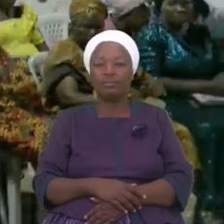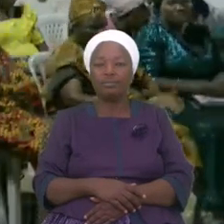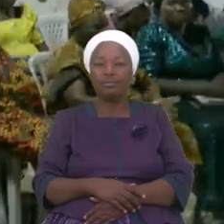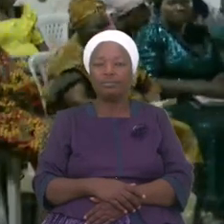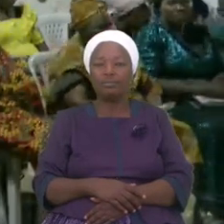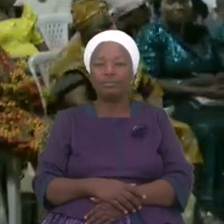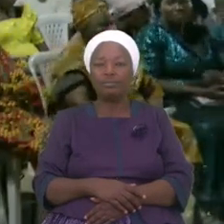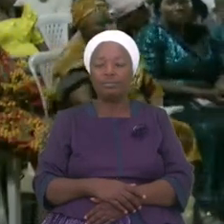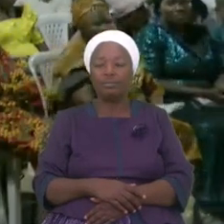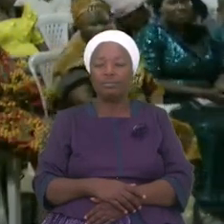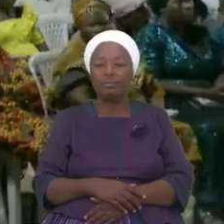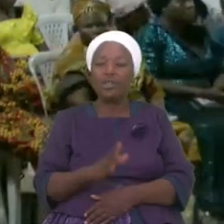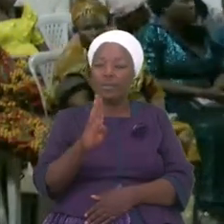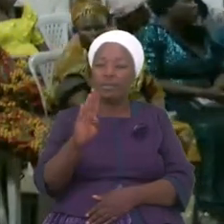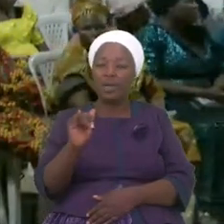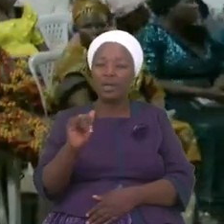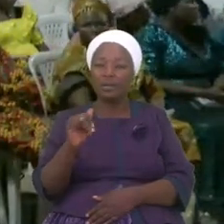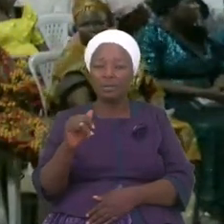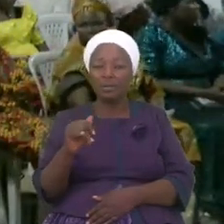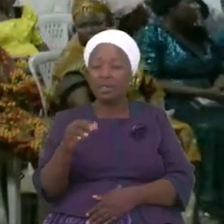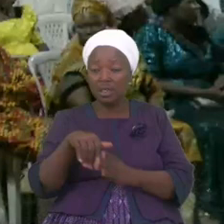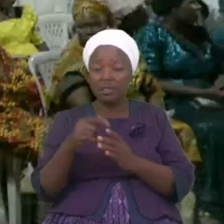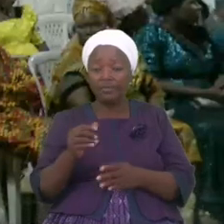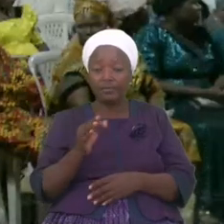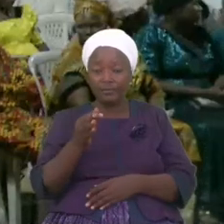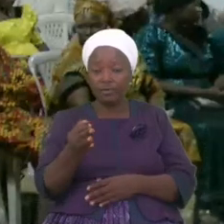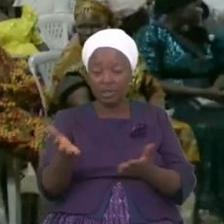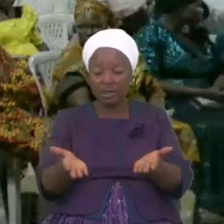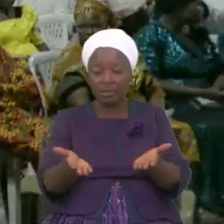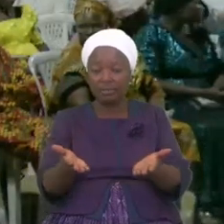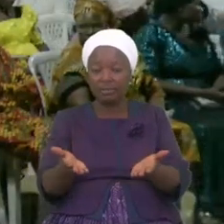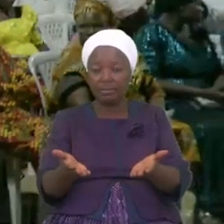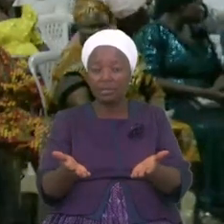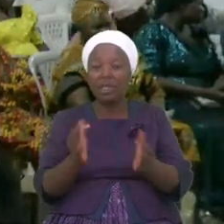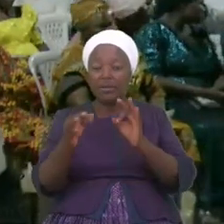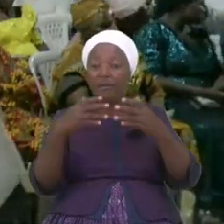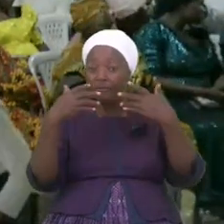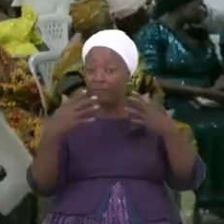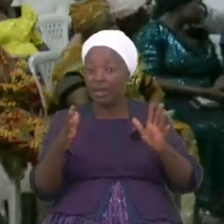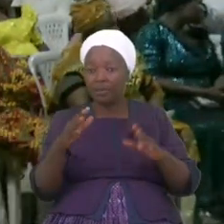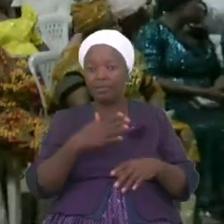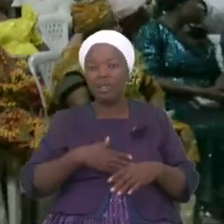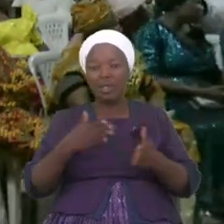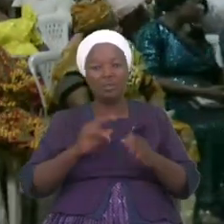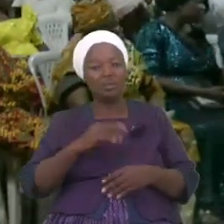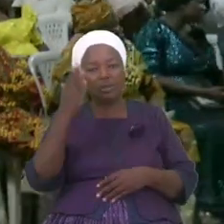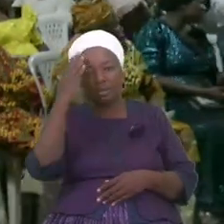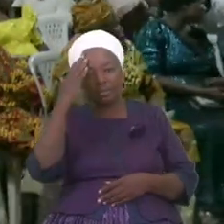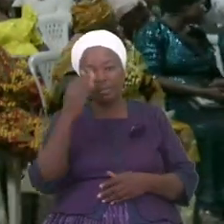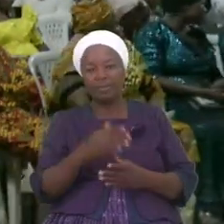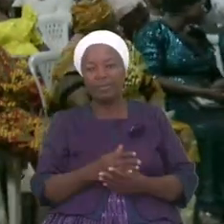By my right front, if we are true, you can wave the flag at me,